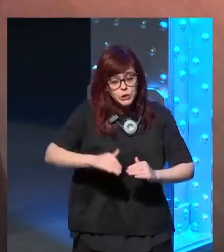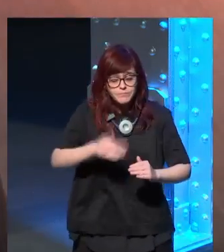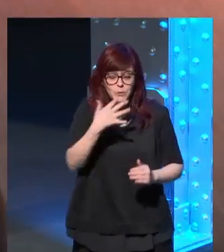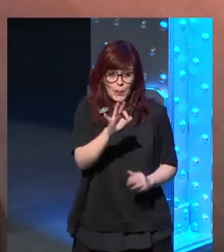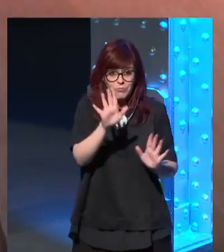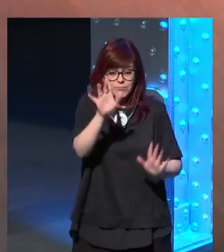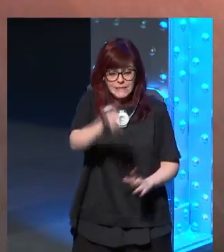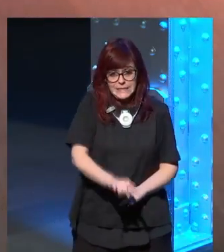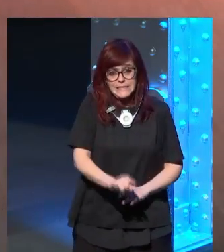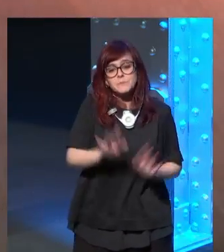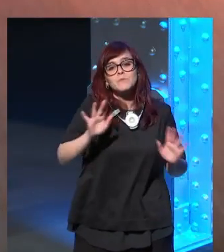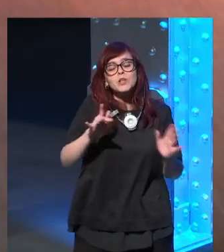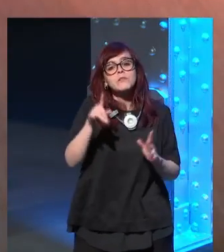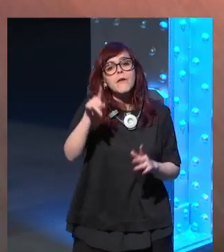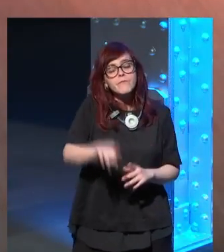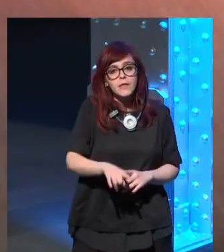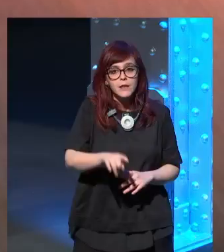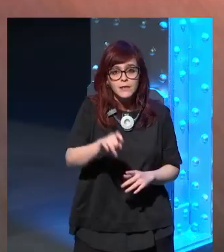the prevalence of mental disorder,